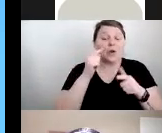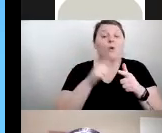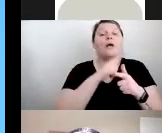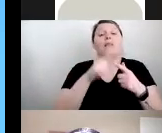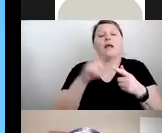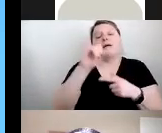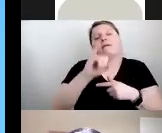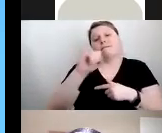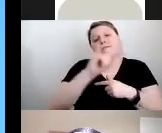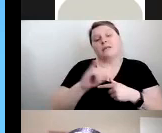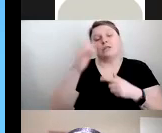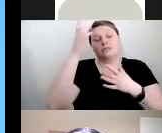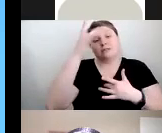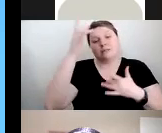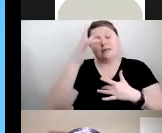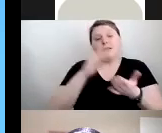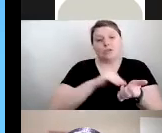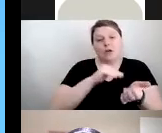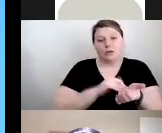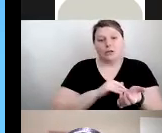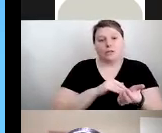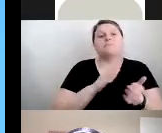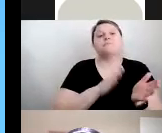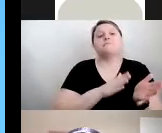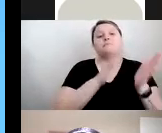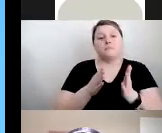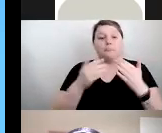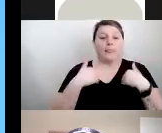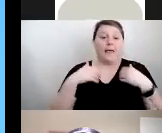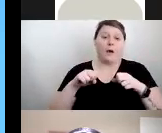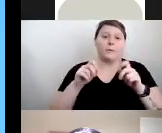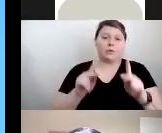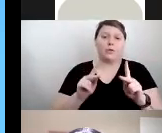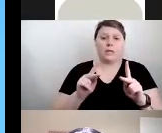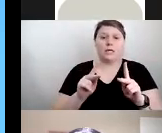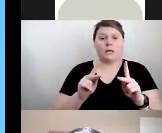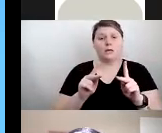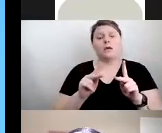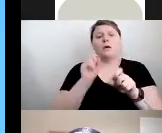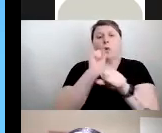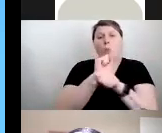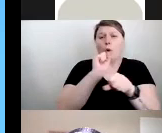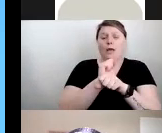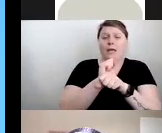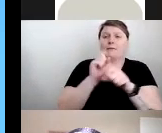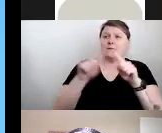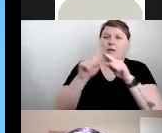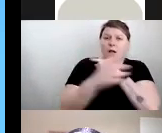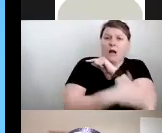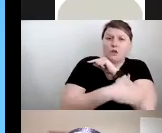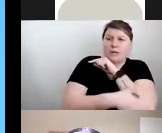for another 5 years. And then I had the opportunity, and we'll talk a little bit about this, of working overseas. And the